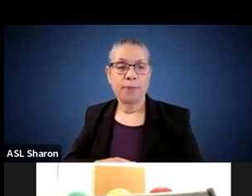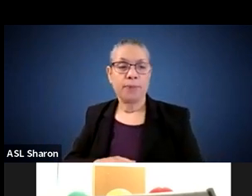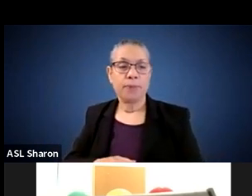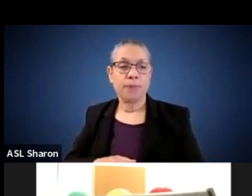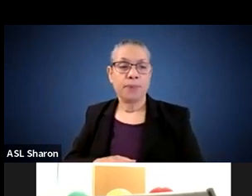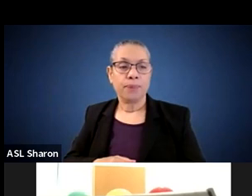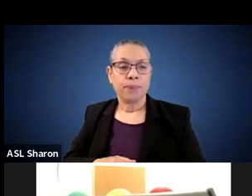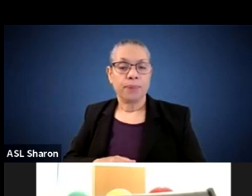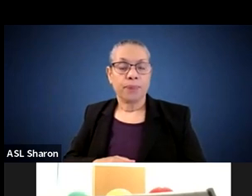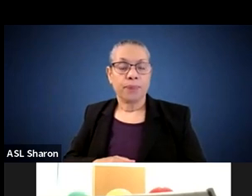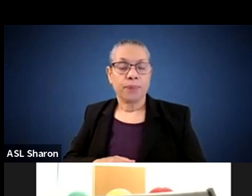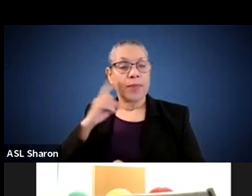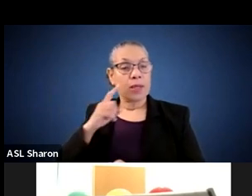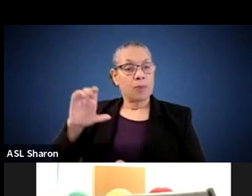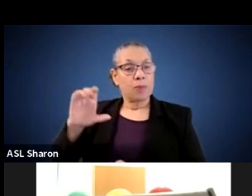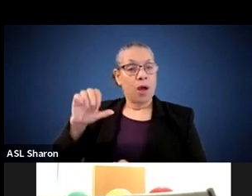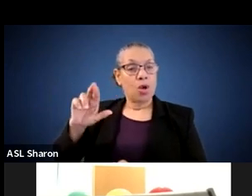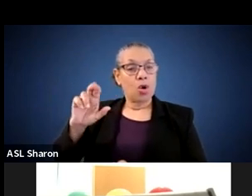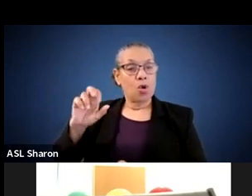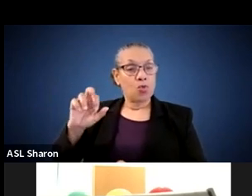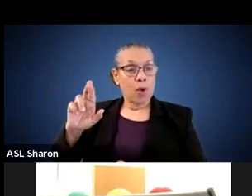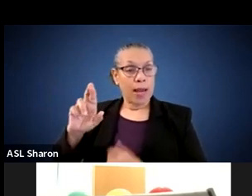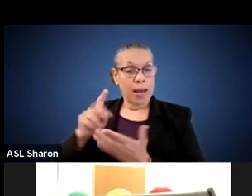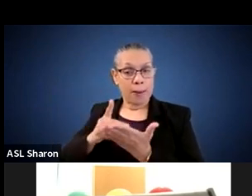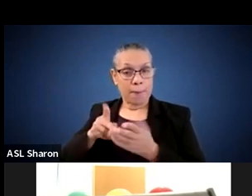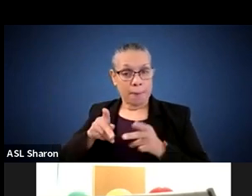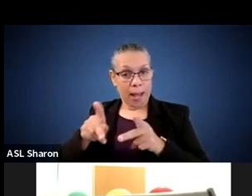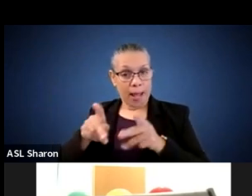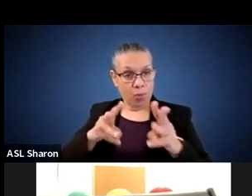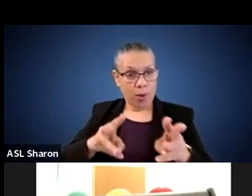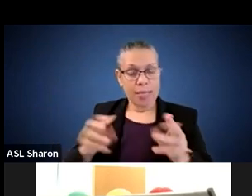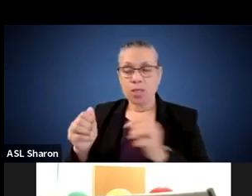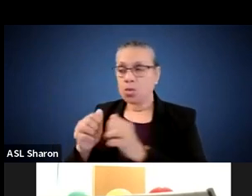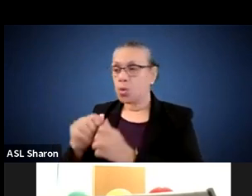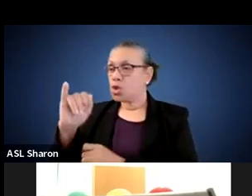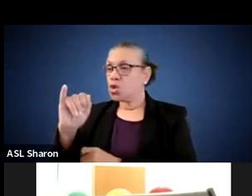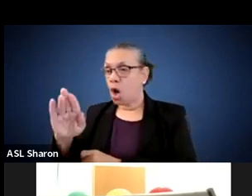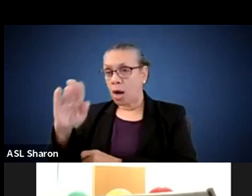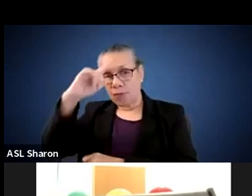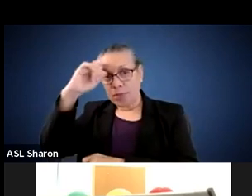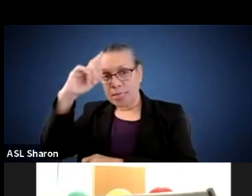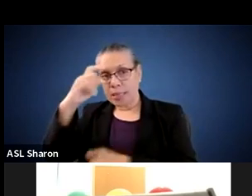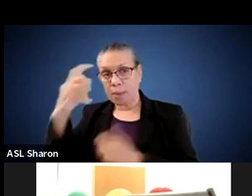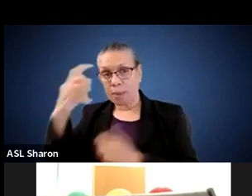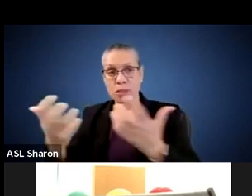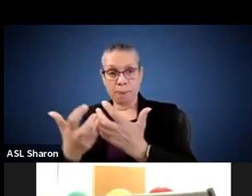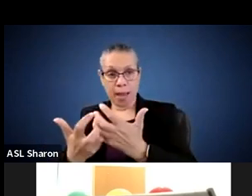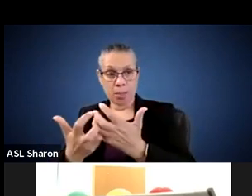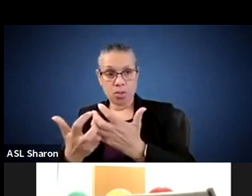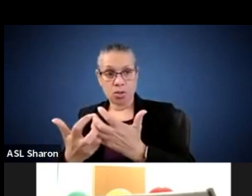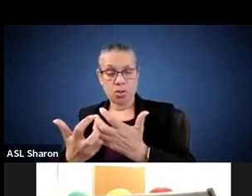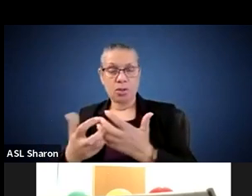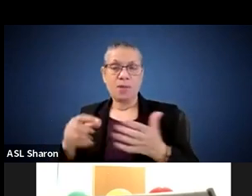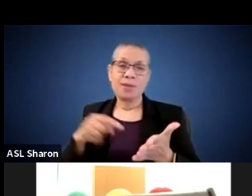the the career Pathways that students are electing with their job opportunity in the summer right because this is so